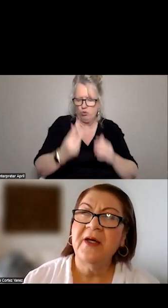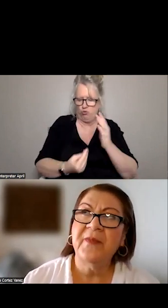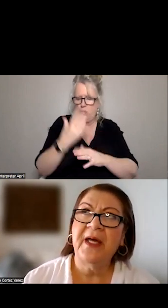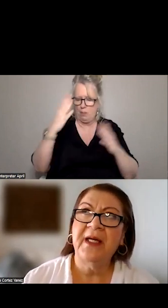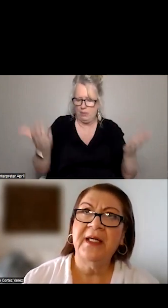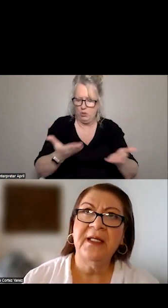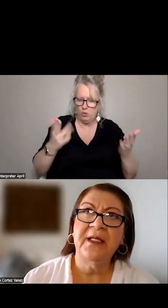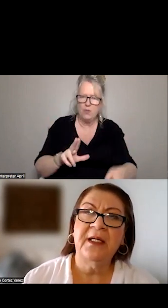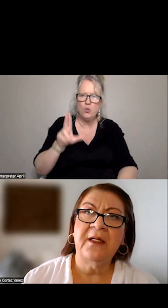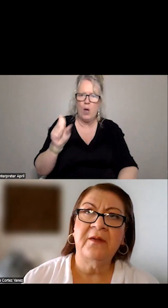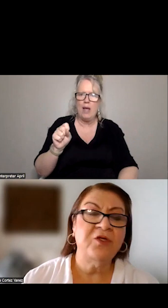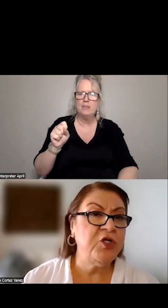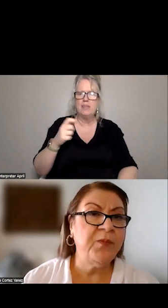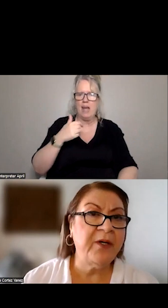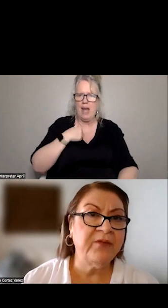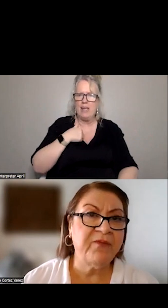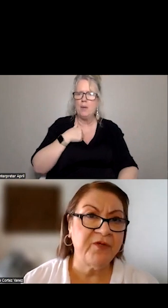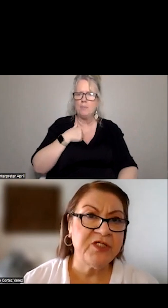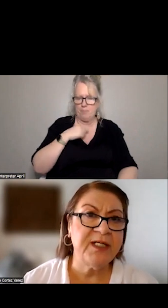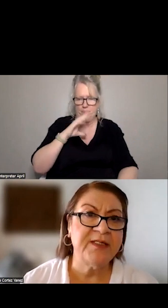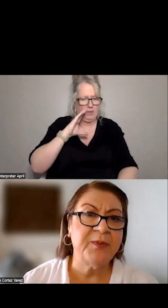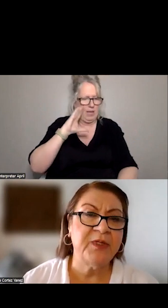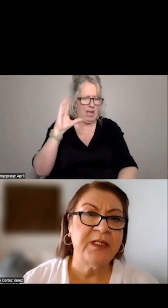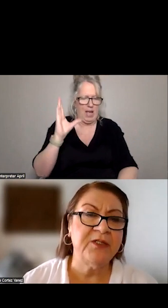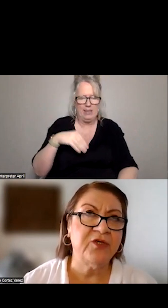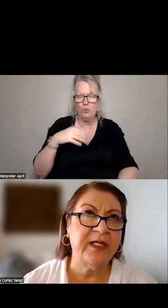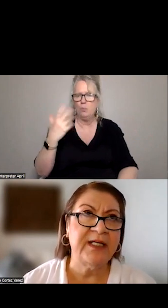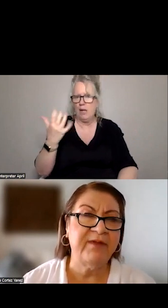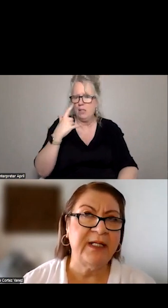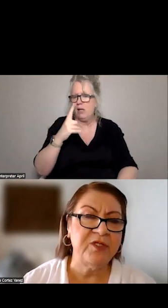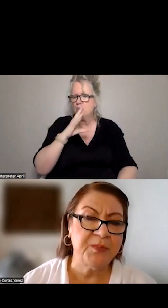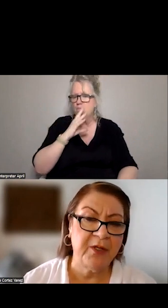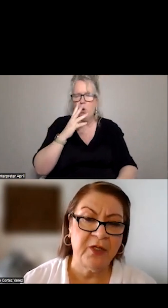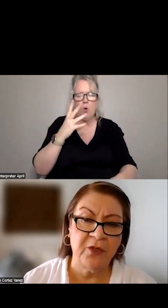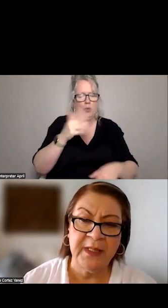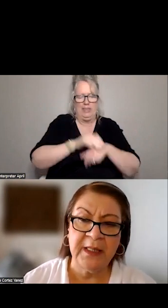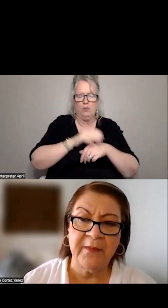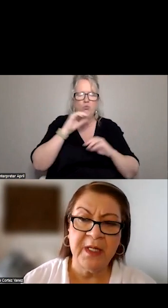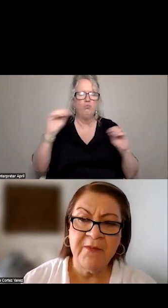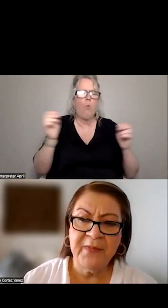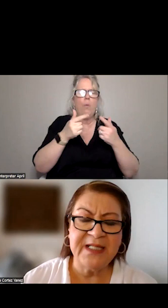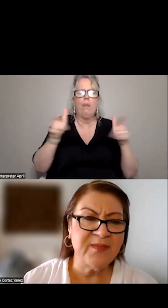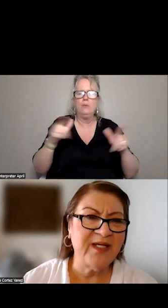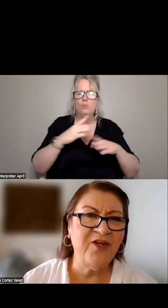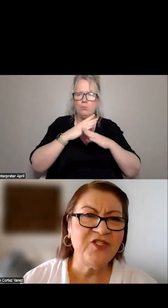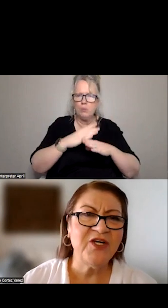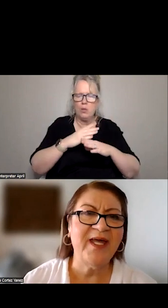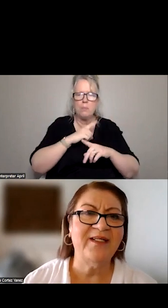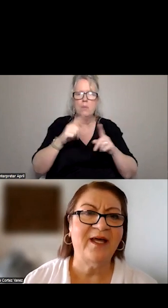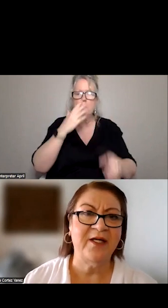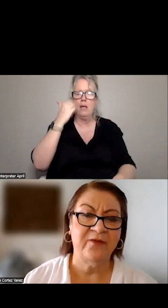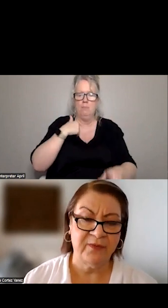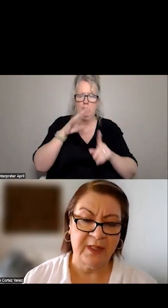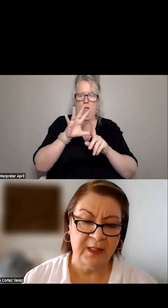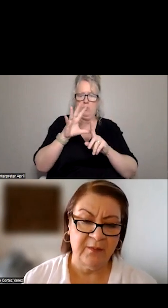US, I knew about, fortunately I spoke English, so I didn't have a language barrier, but because of my culture, I